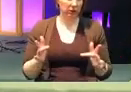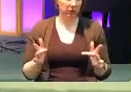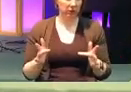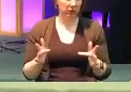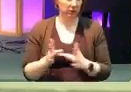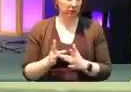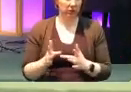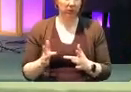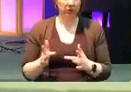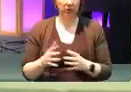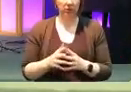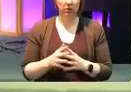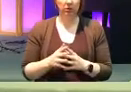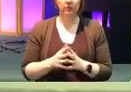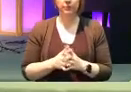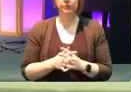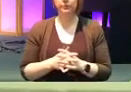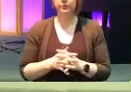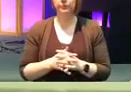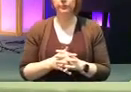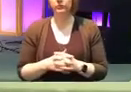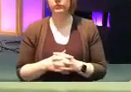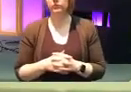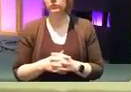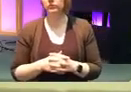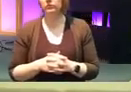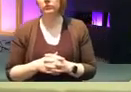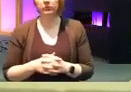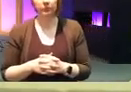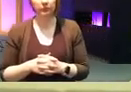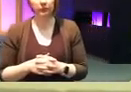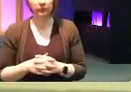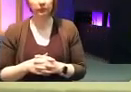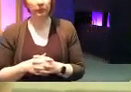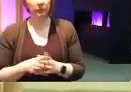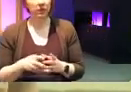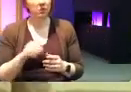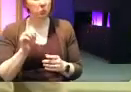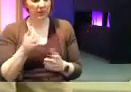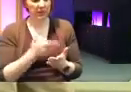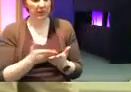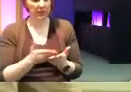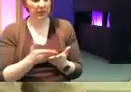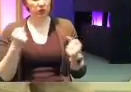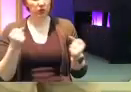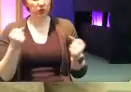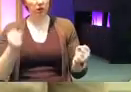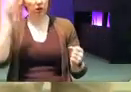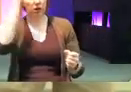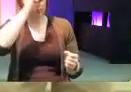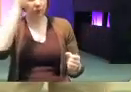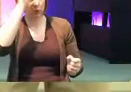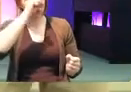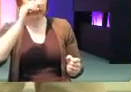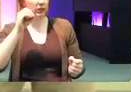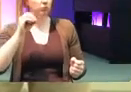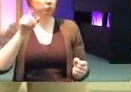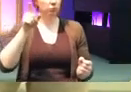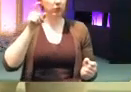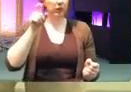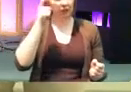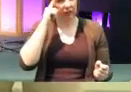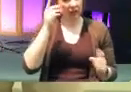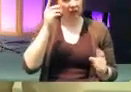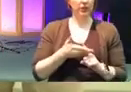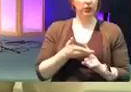empowerment. Let me just tell you, okay, it's one thing to have strong opinions and political convictions, but